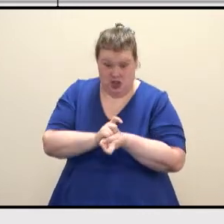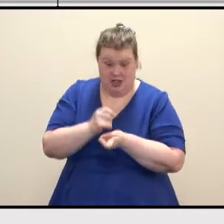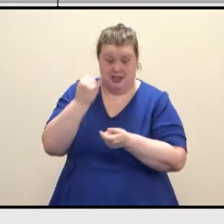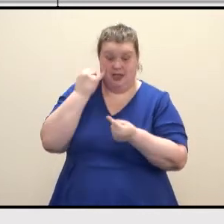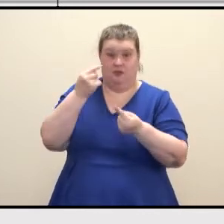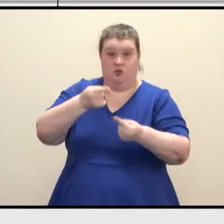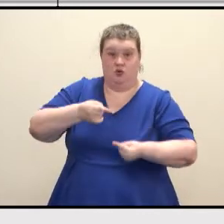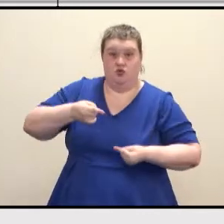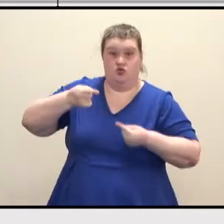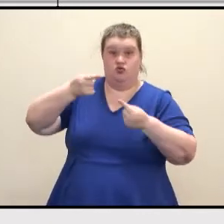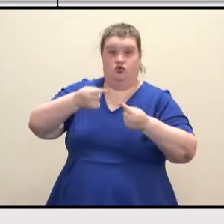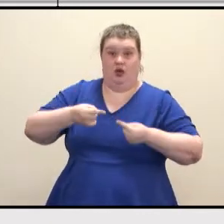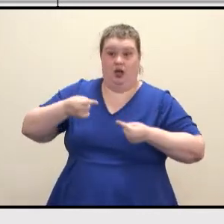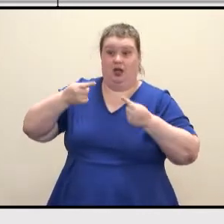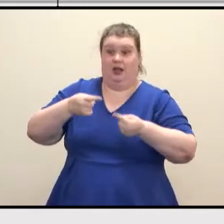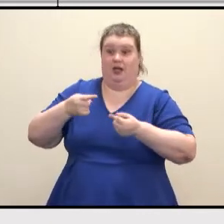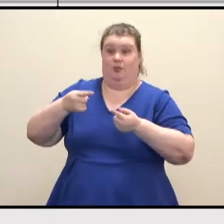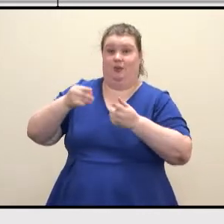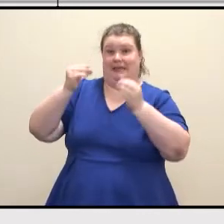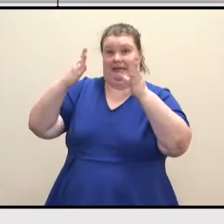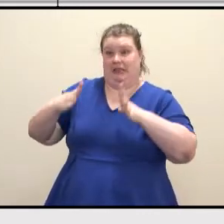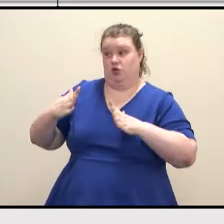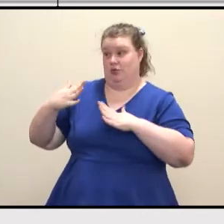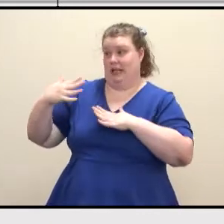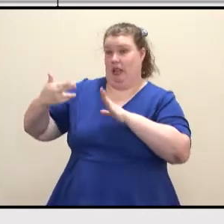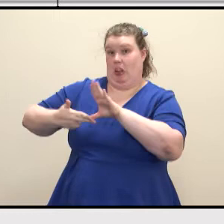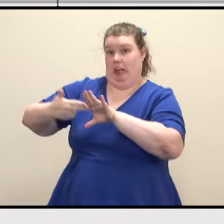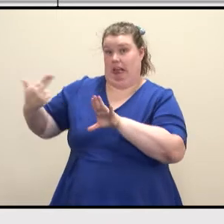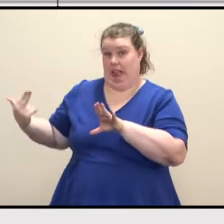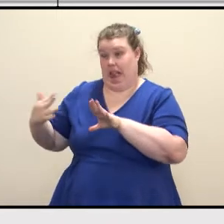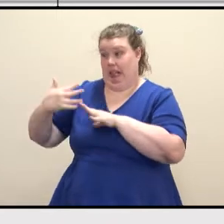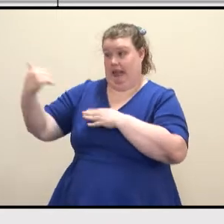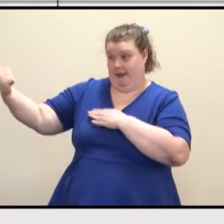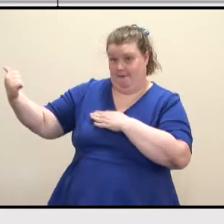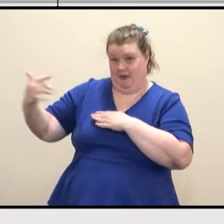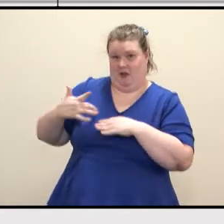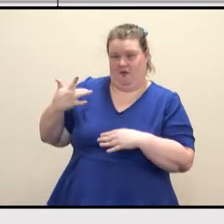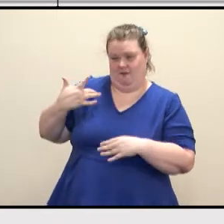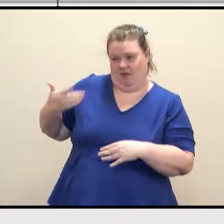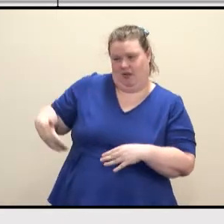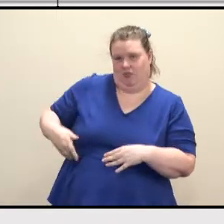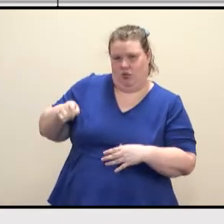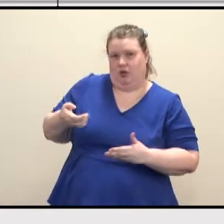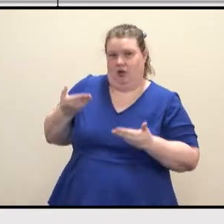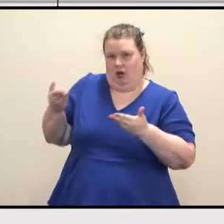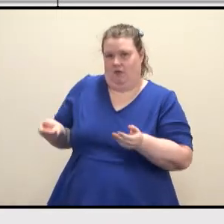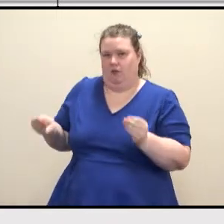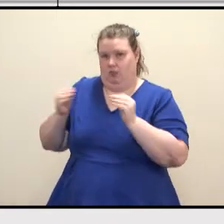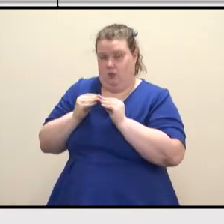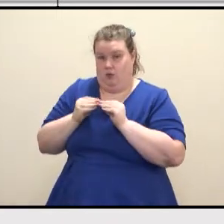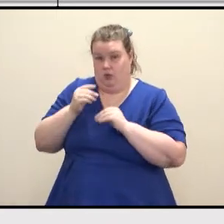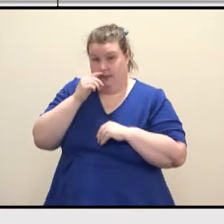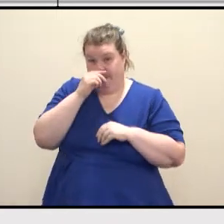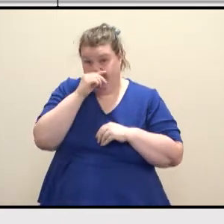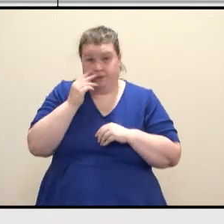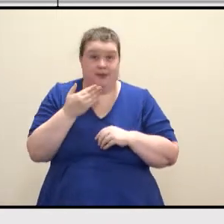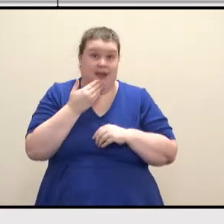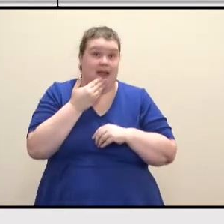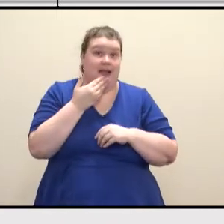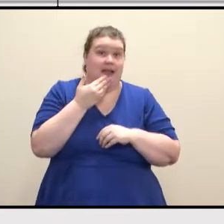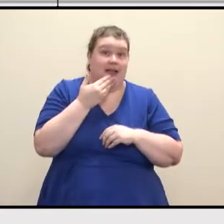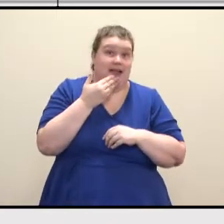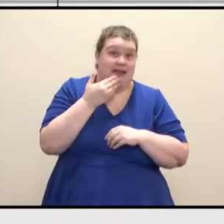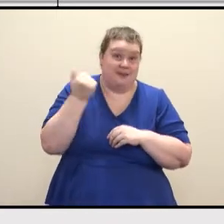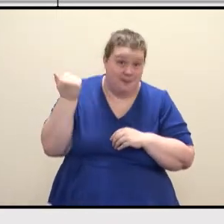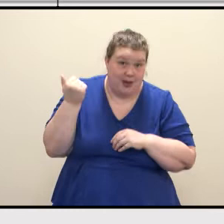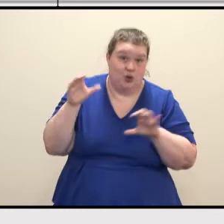struggling with retention or recruitment in those specific areas and if you felt like you needed to offer more. We always say, it's best to give as much as you can to